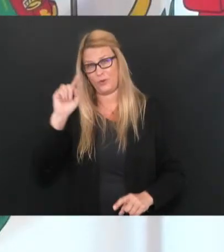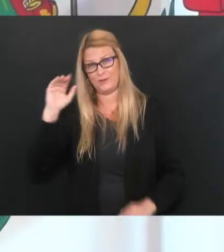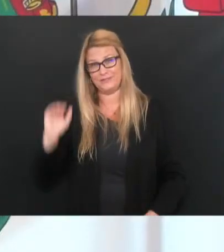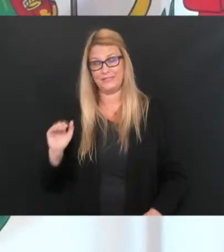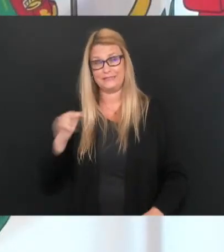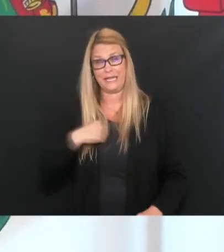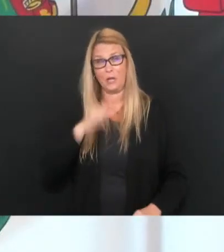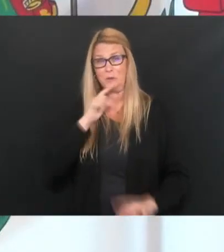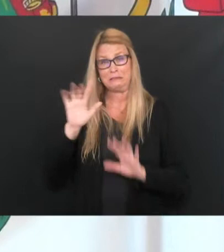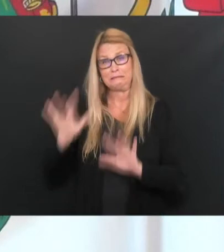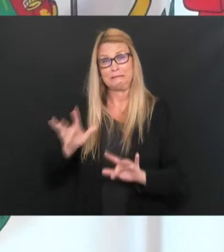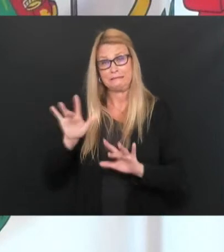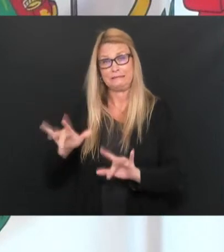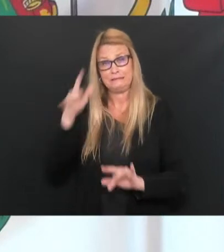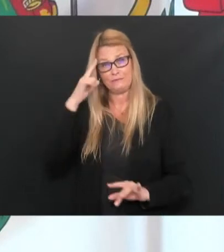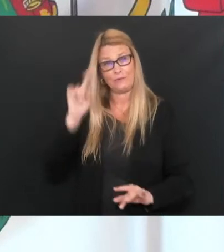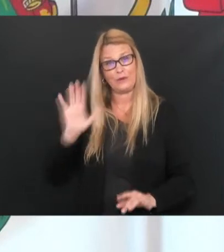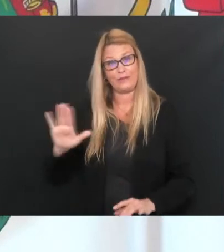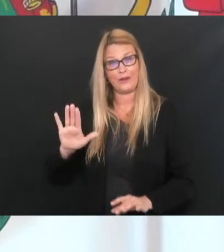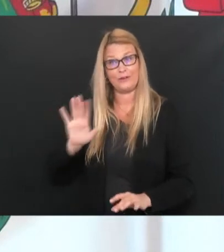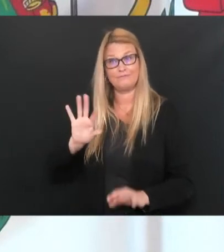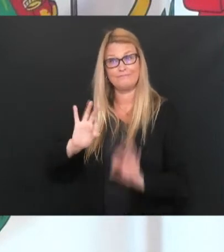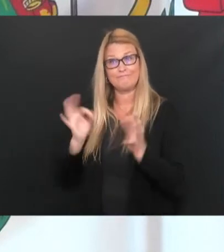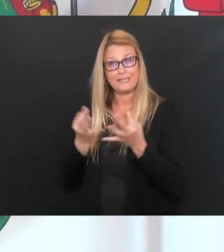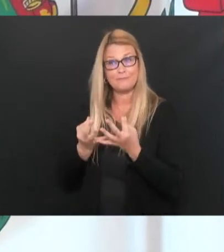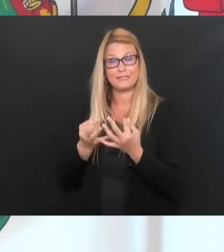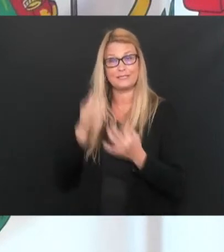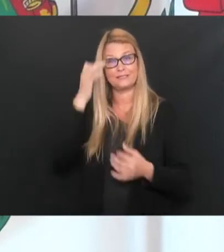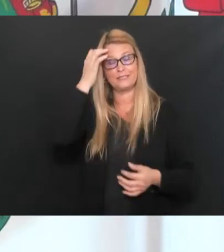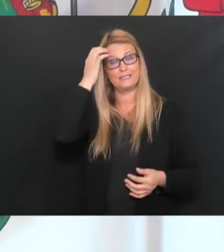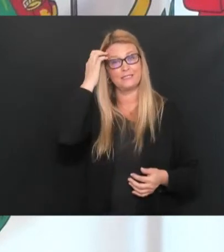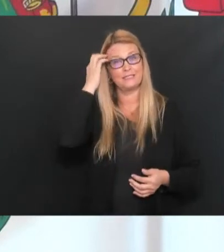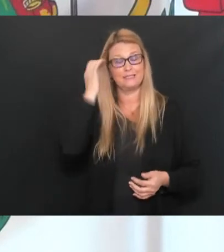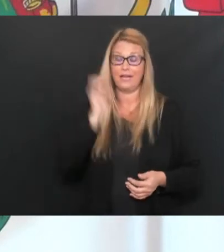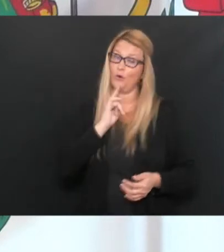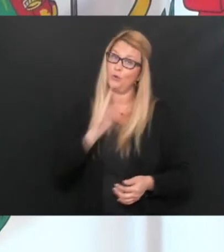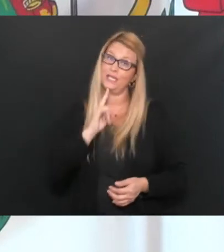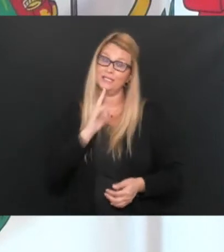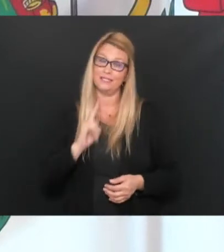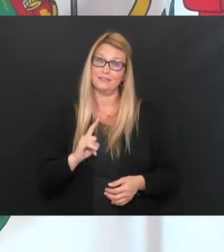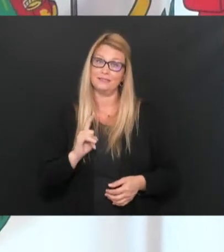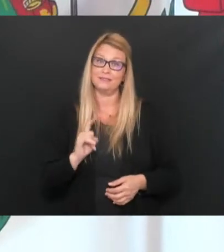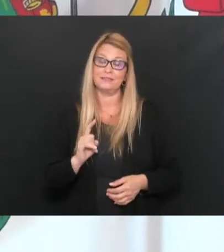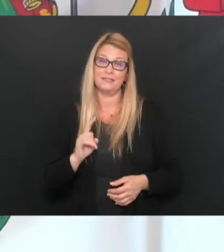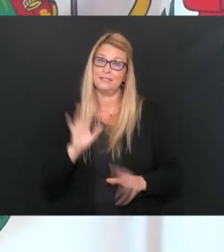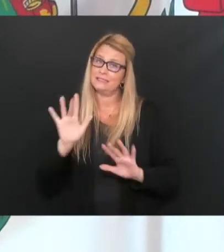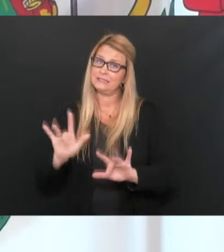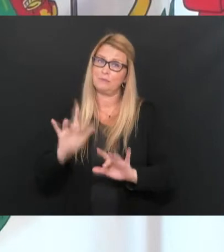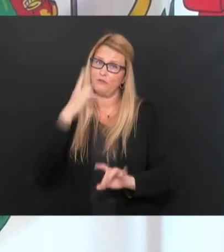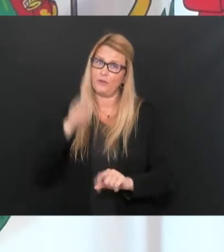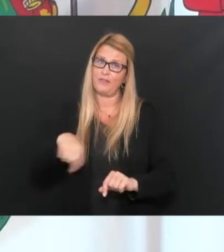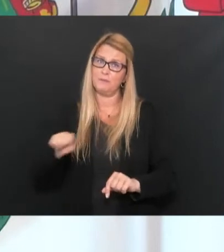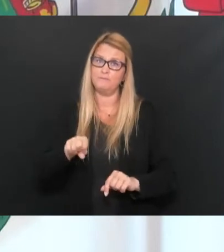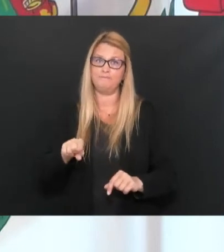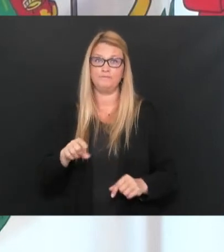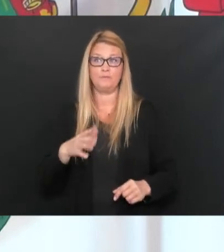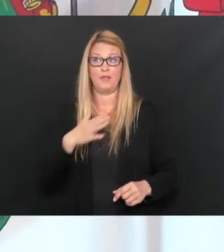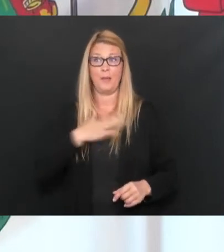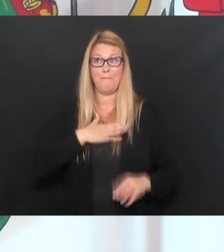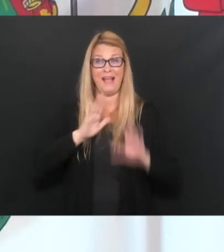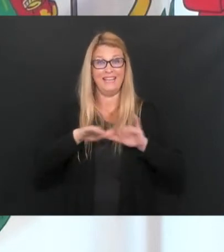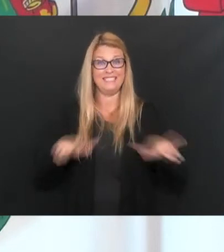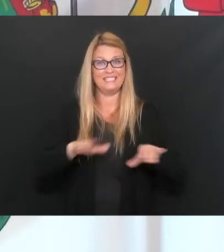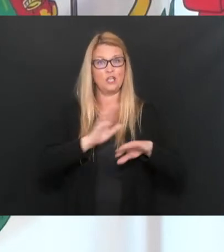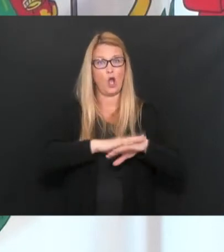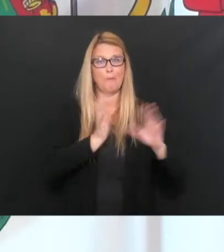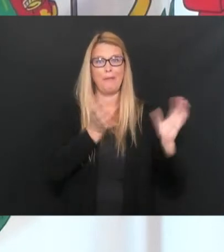sympathize with her and her family in every way, and I really do. I go back to my kids on the